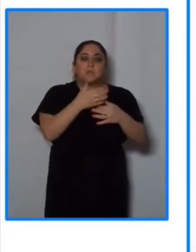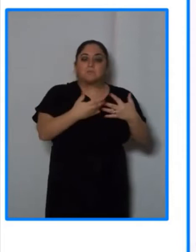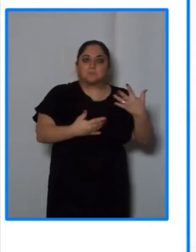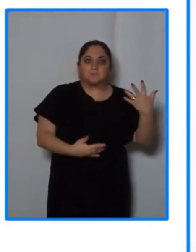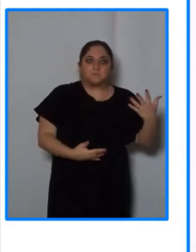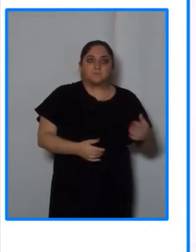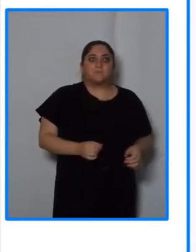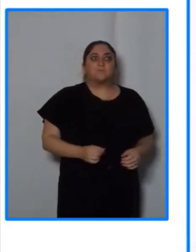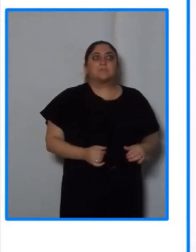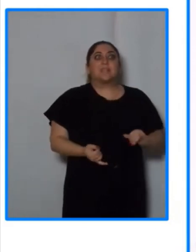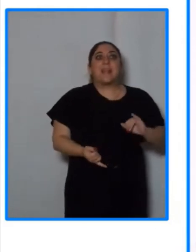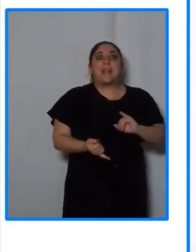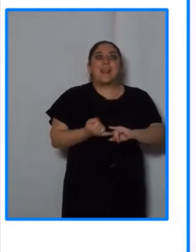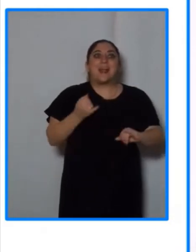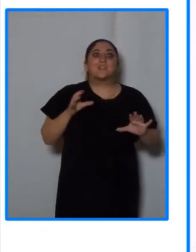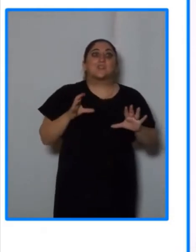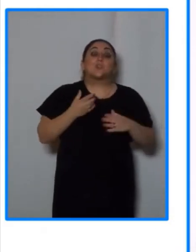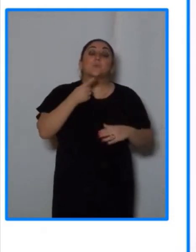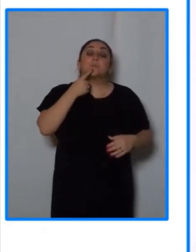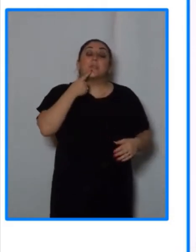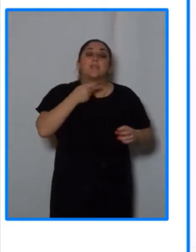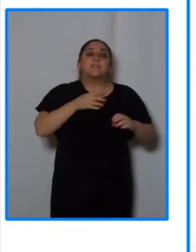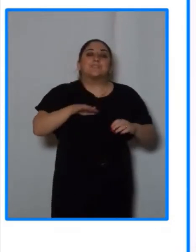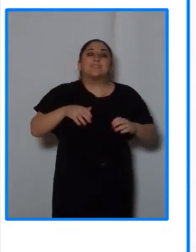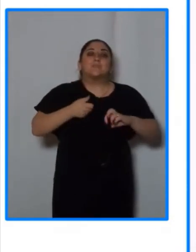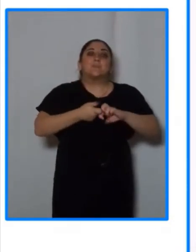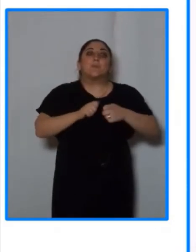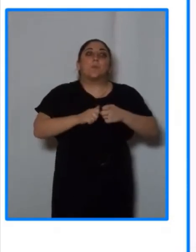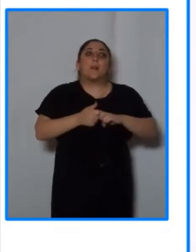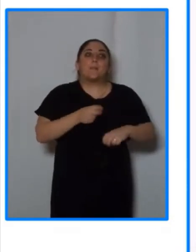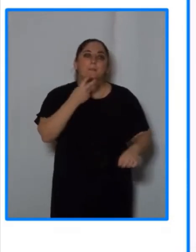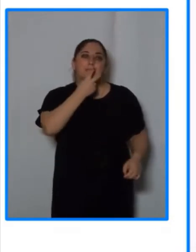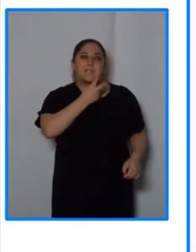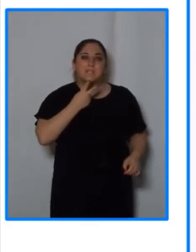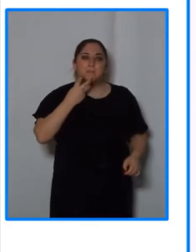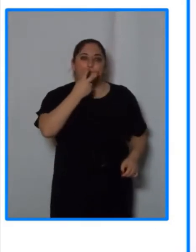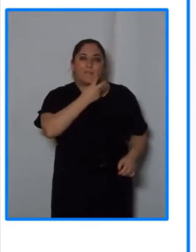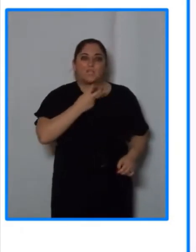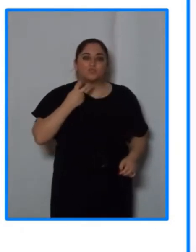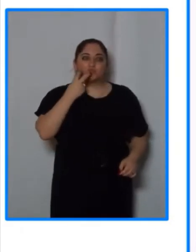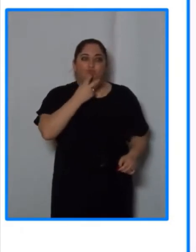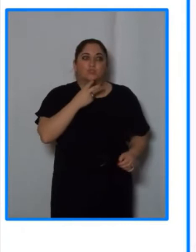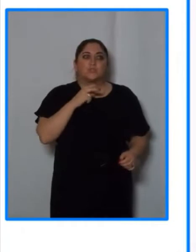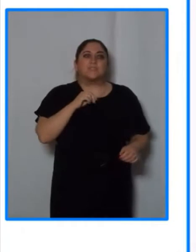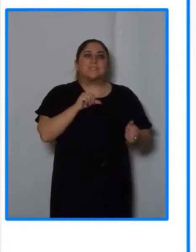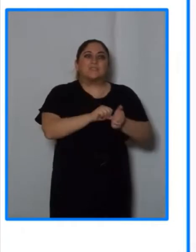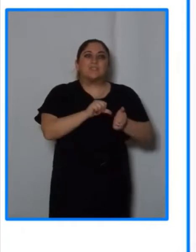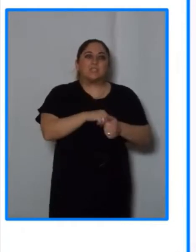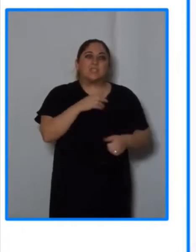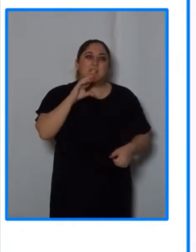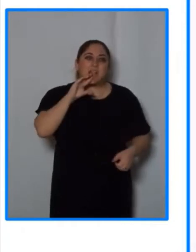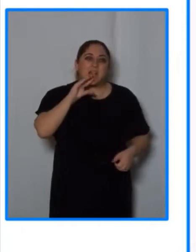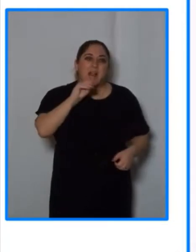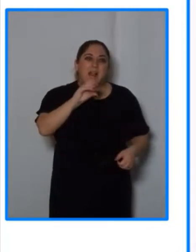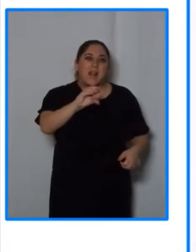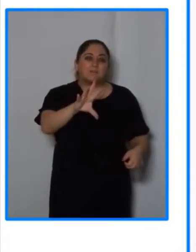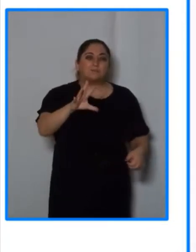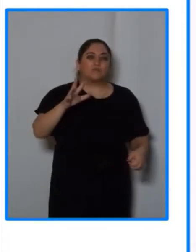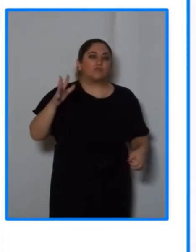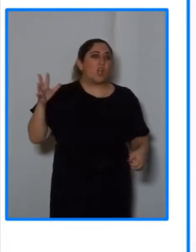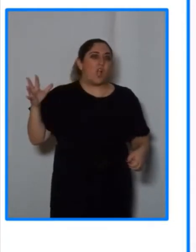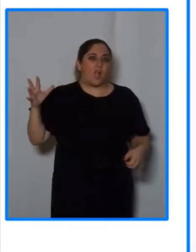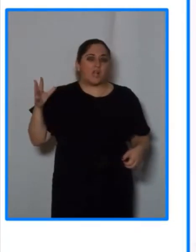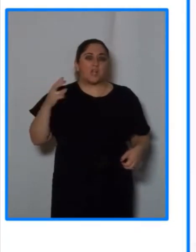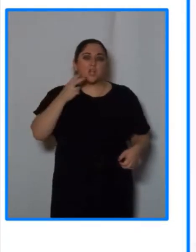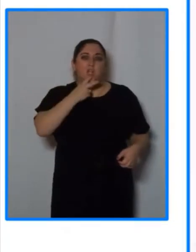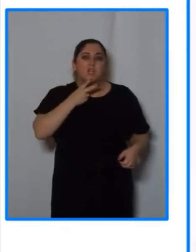And as the last group, I wanted to also mention speech disabilities that include difficulty producing speech that is